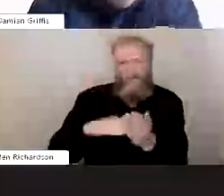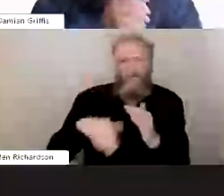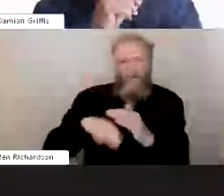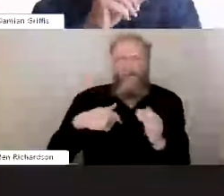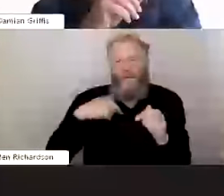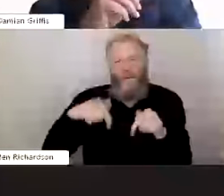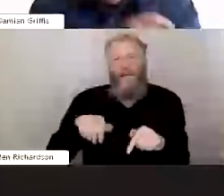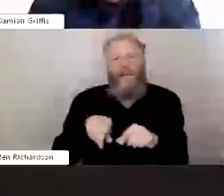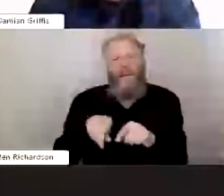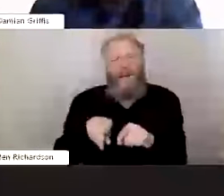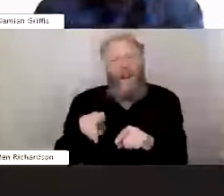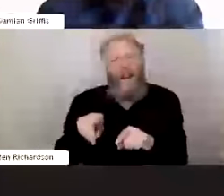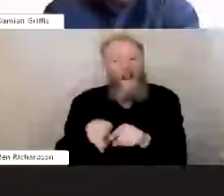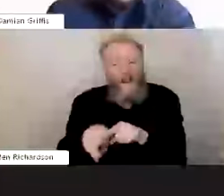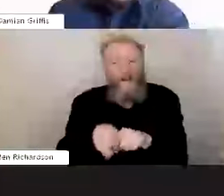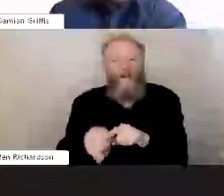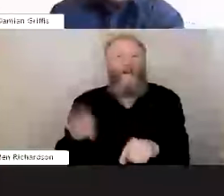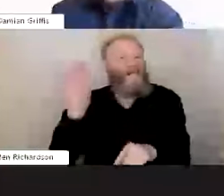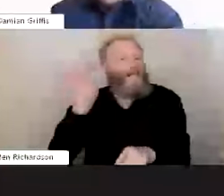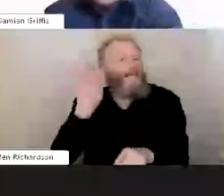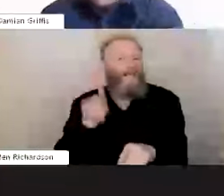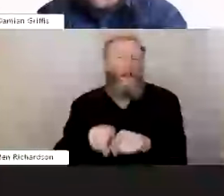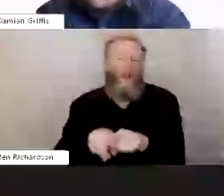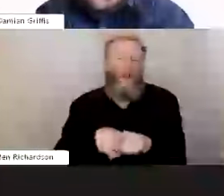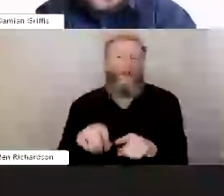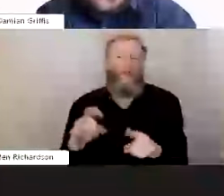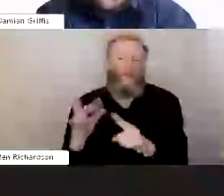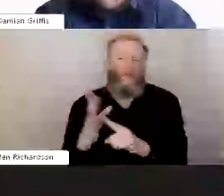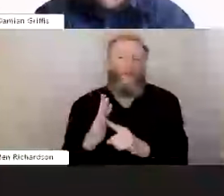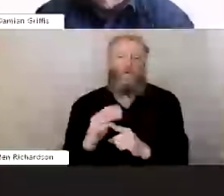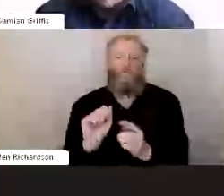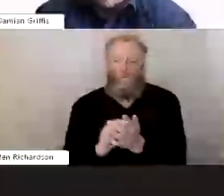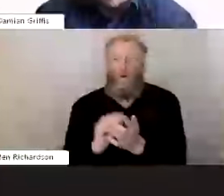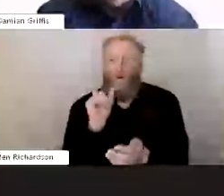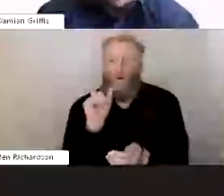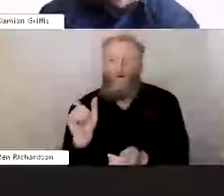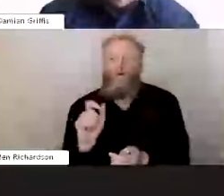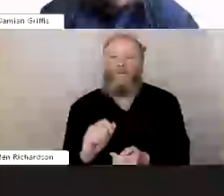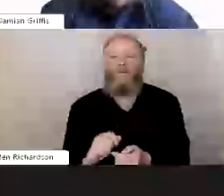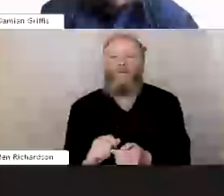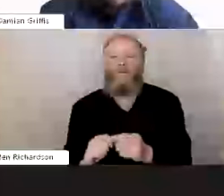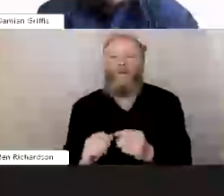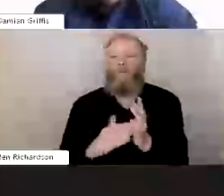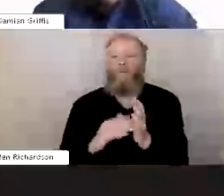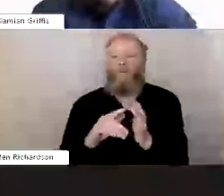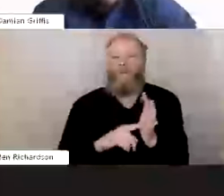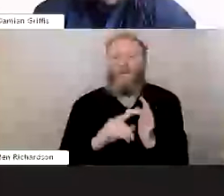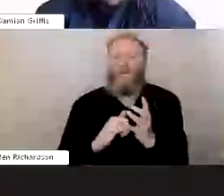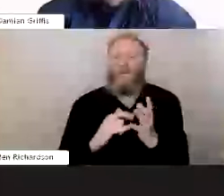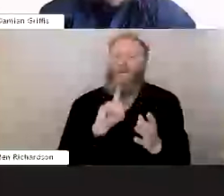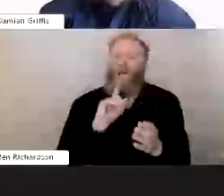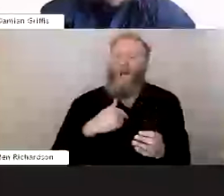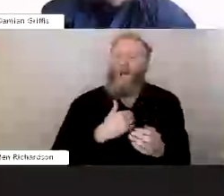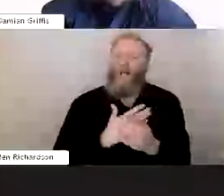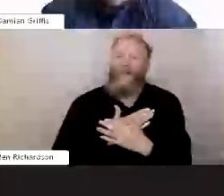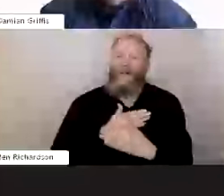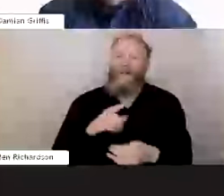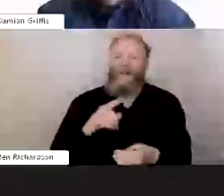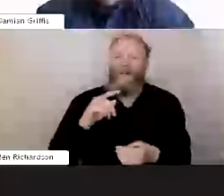beautifully. Whoever asked that, so thank you. I can imagine an elder, but I love that distinction, an